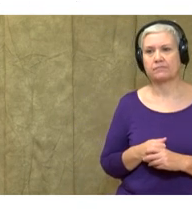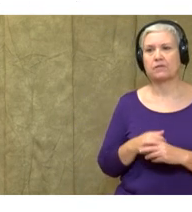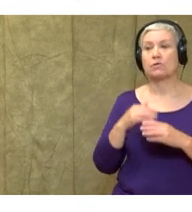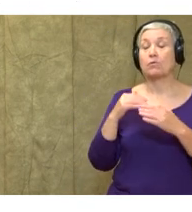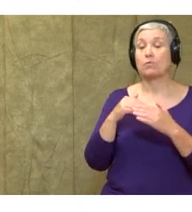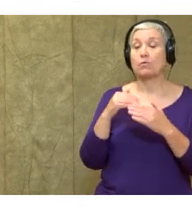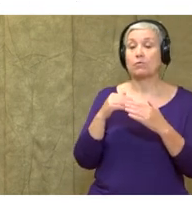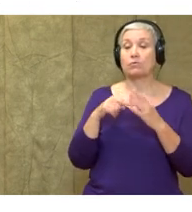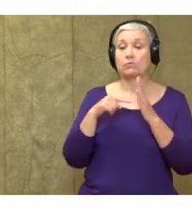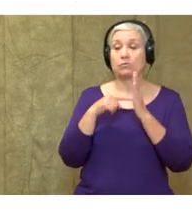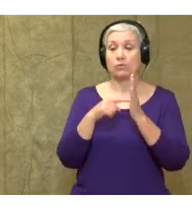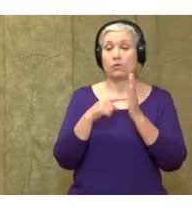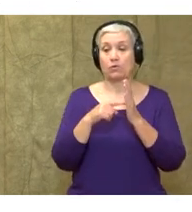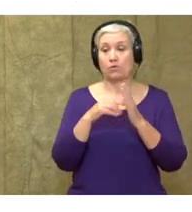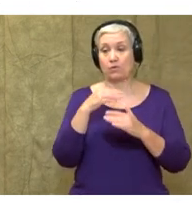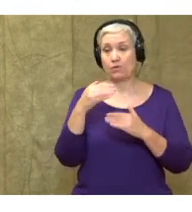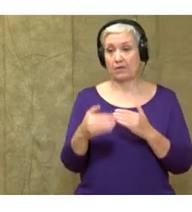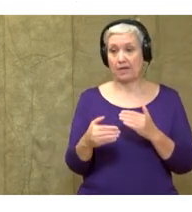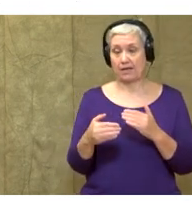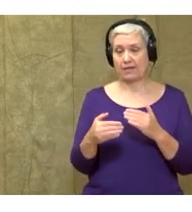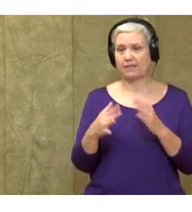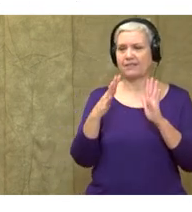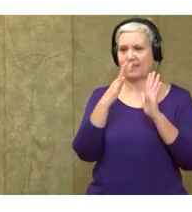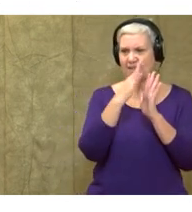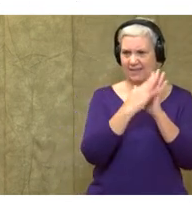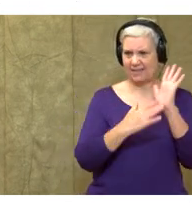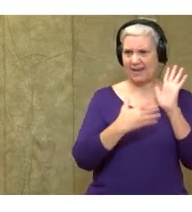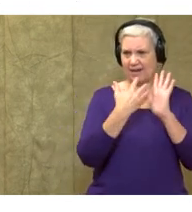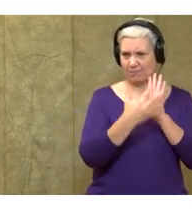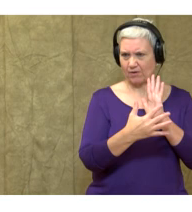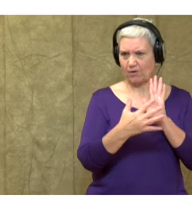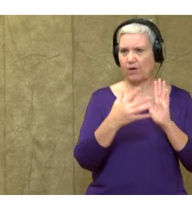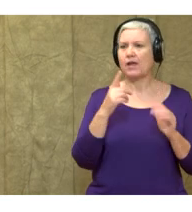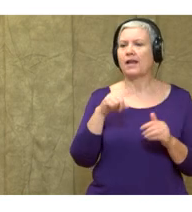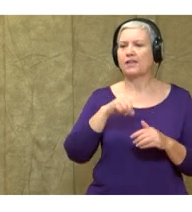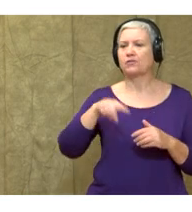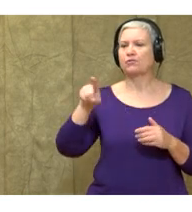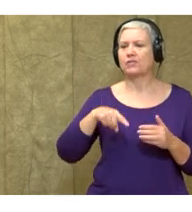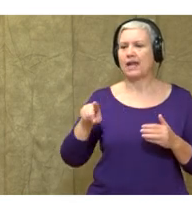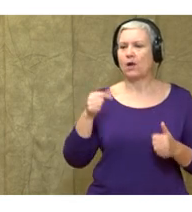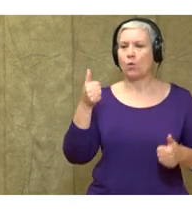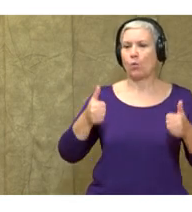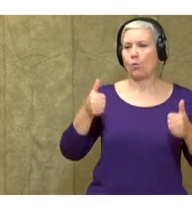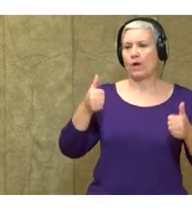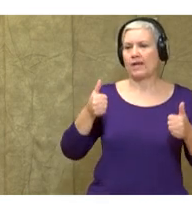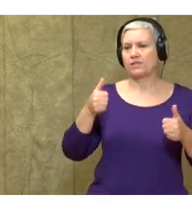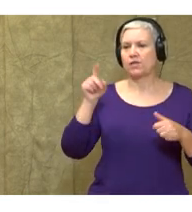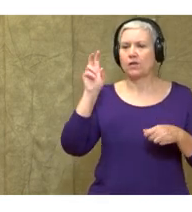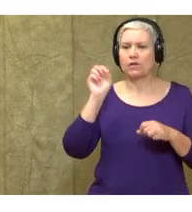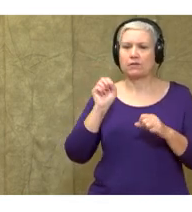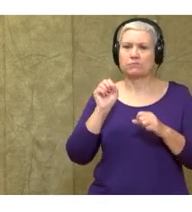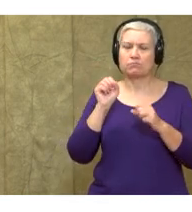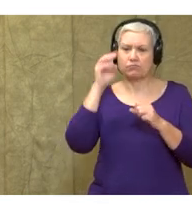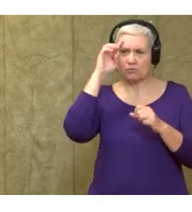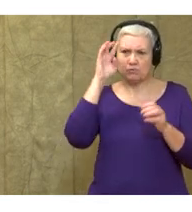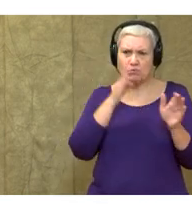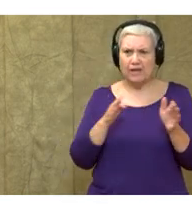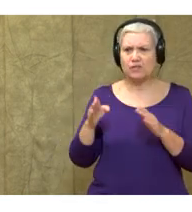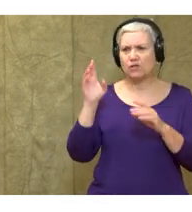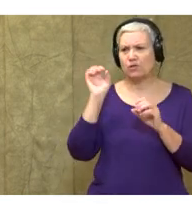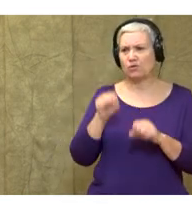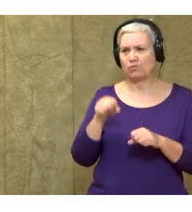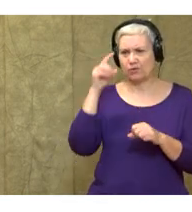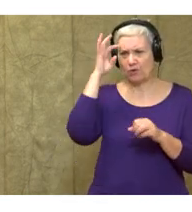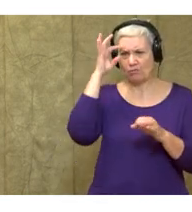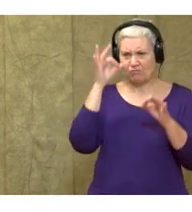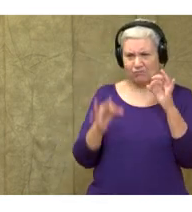this kind of table that allows you to check off what kind of strategies you can use based on structure. So